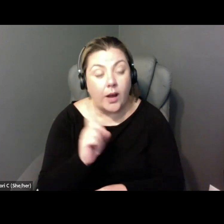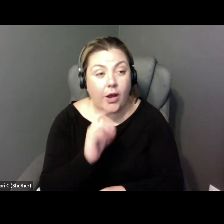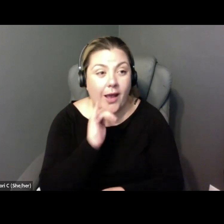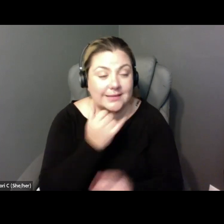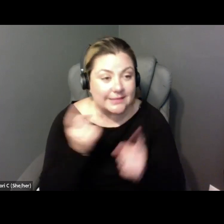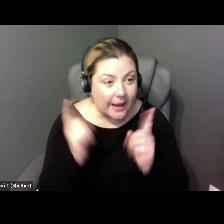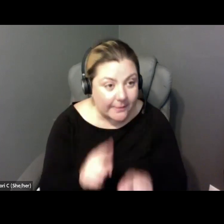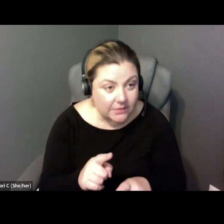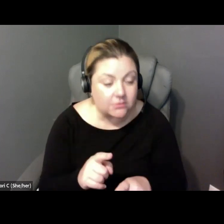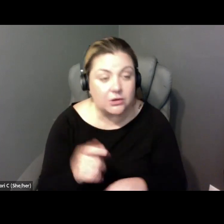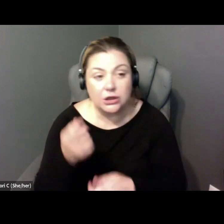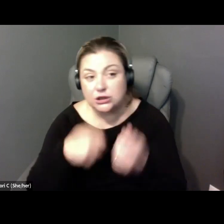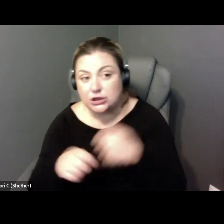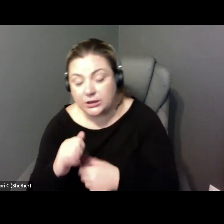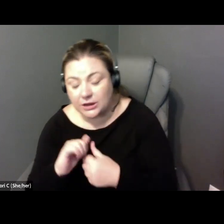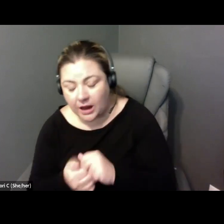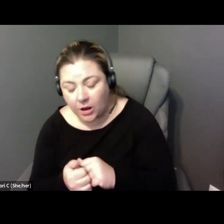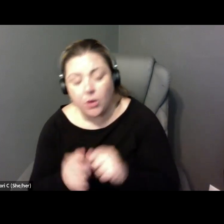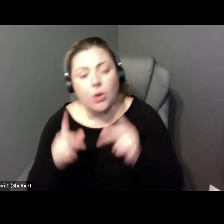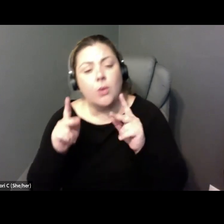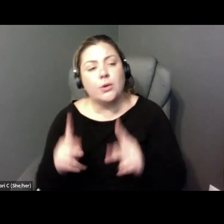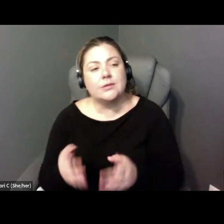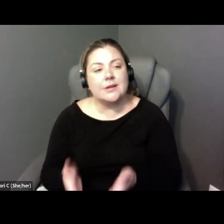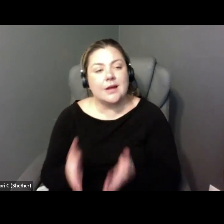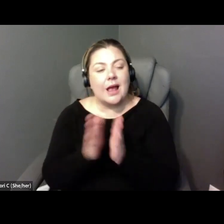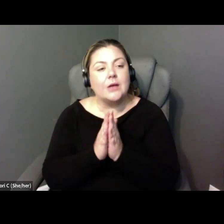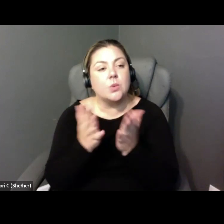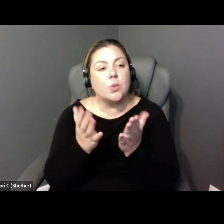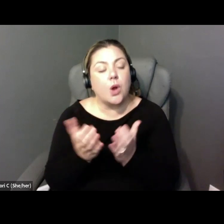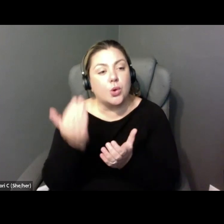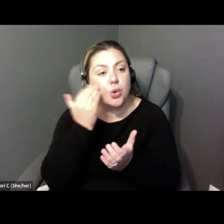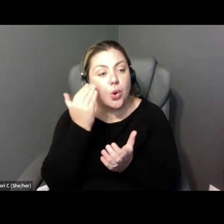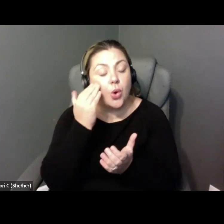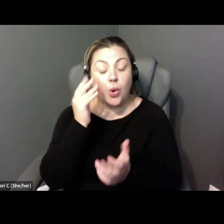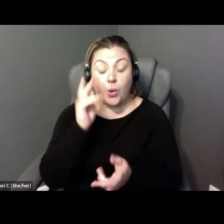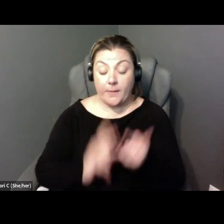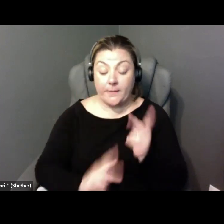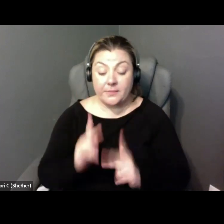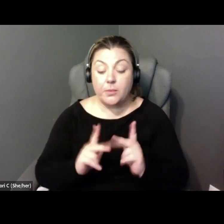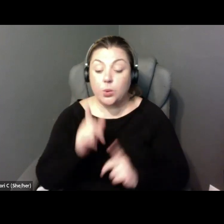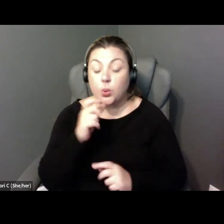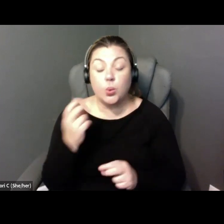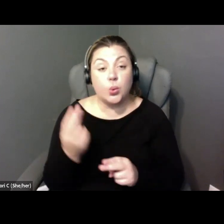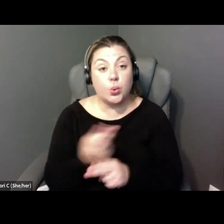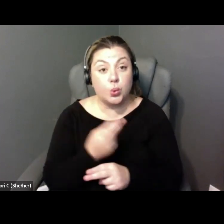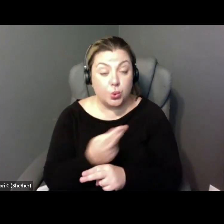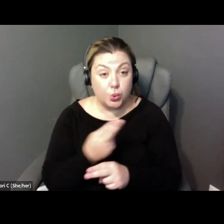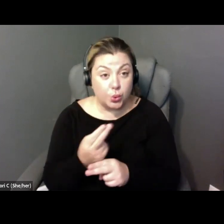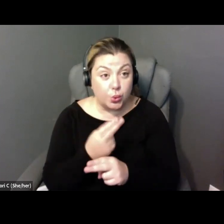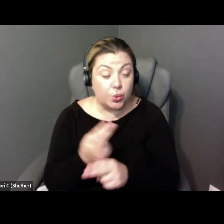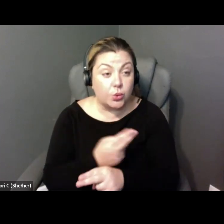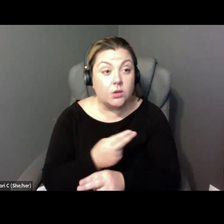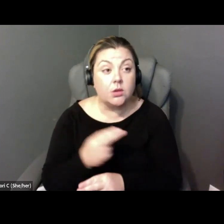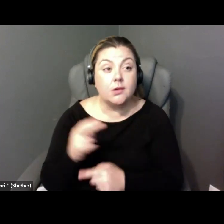like to know, how were the people who use substances included in that visualization,